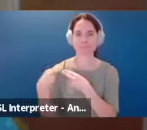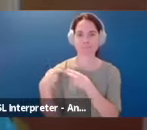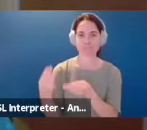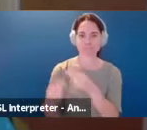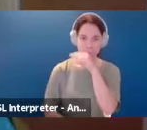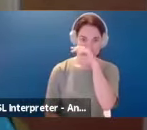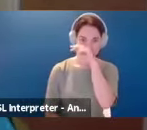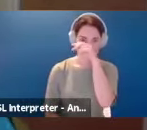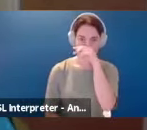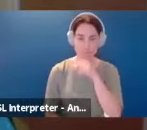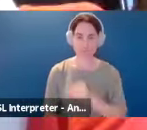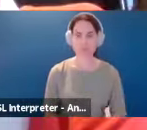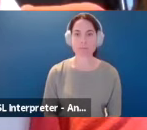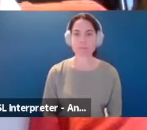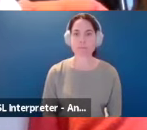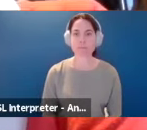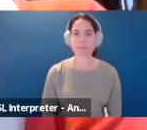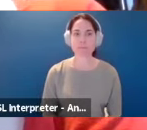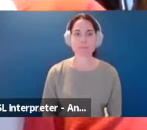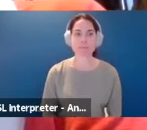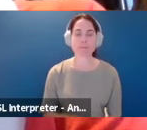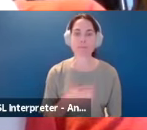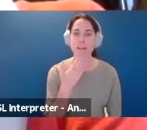thank you vimal sara